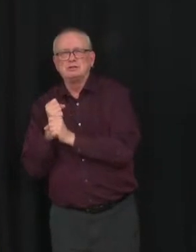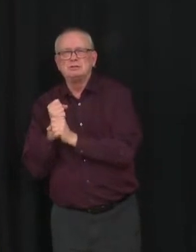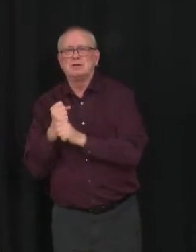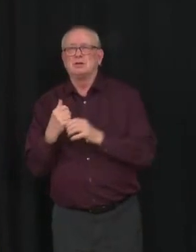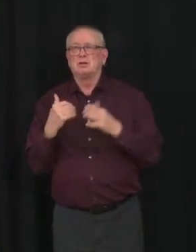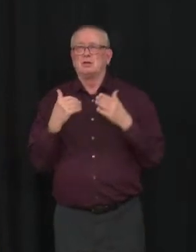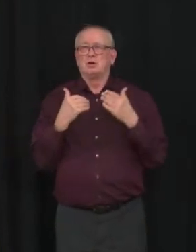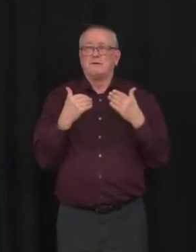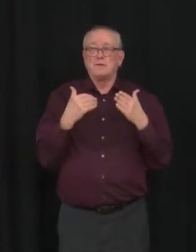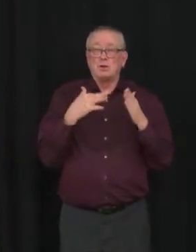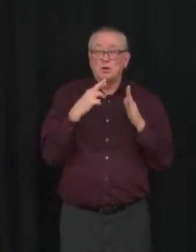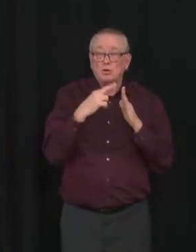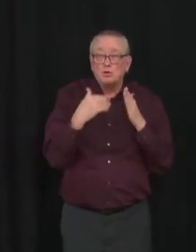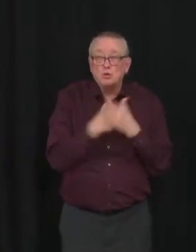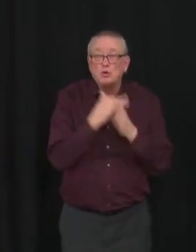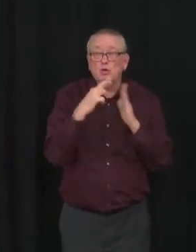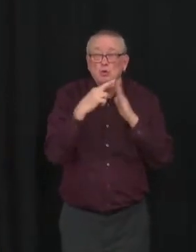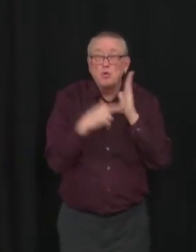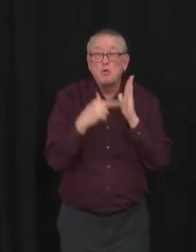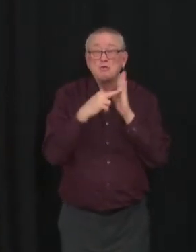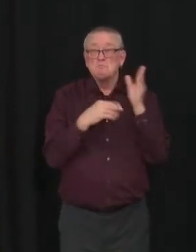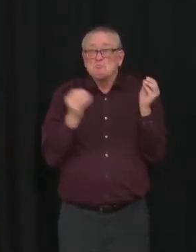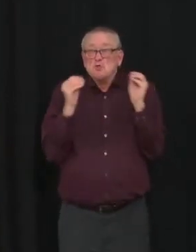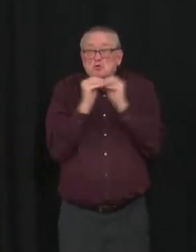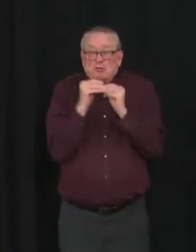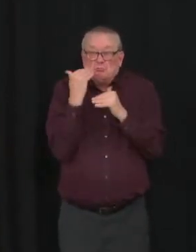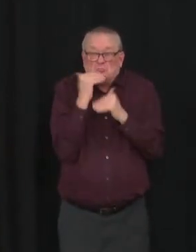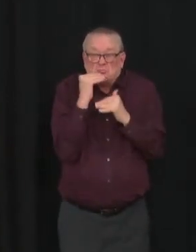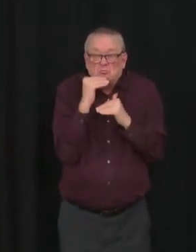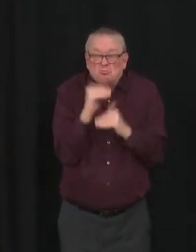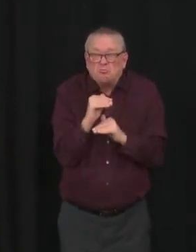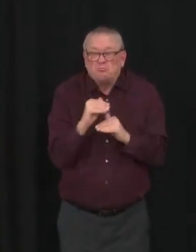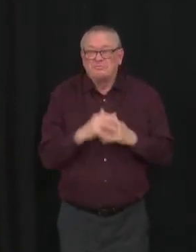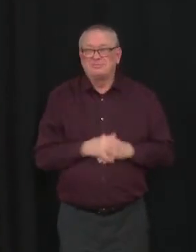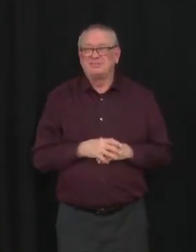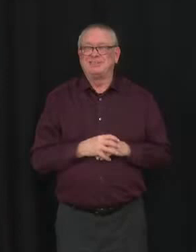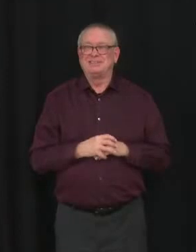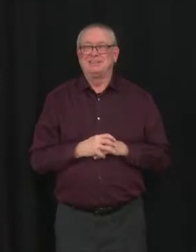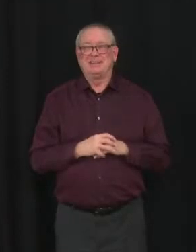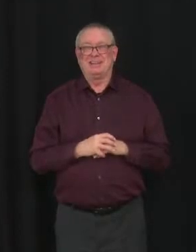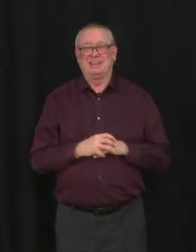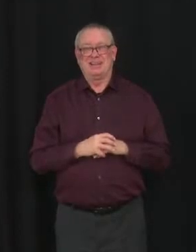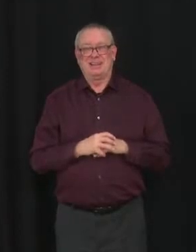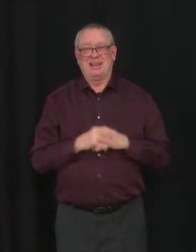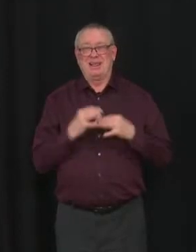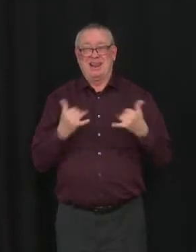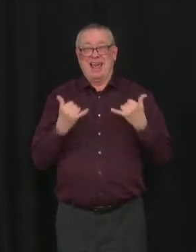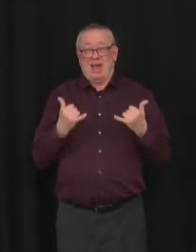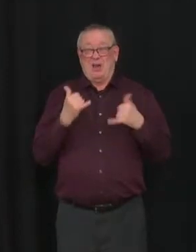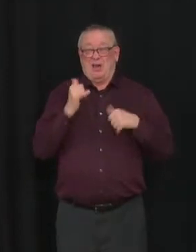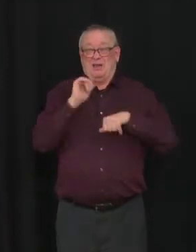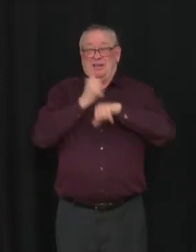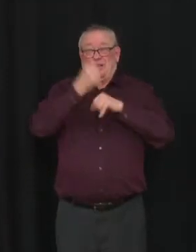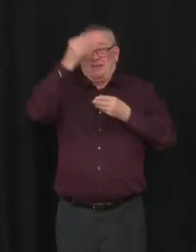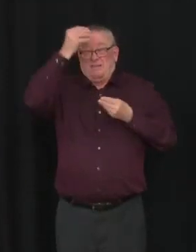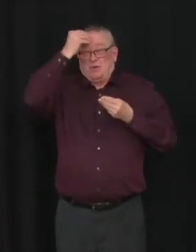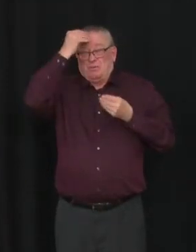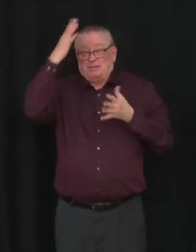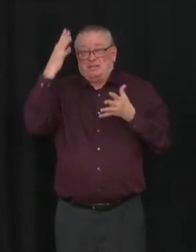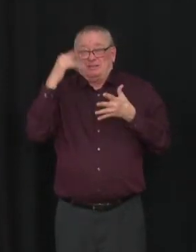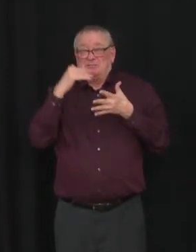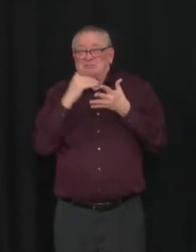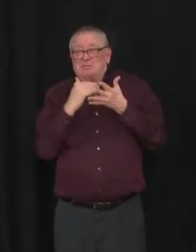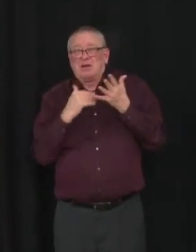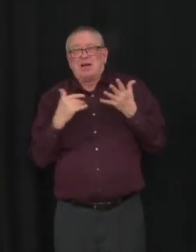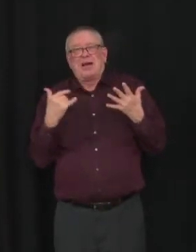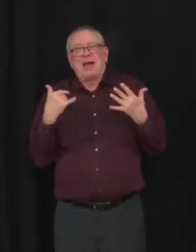Well, we are doing what we think is necessary based on the information that we have right now, but we are always ready to